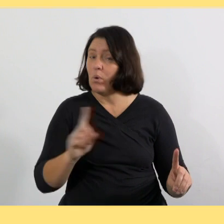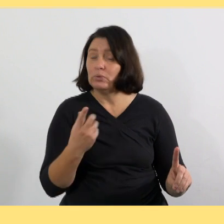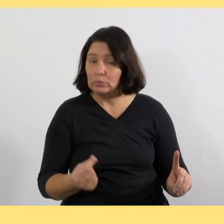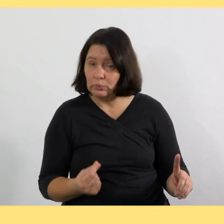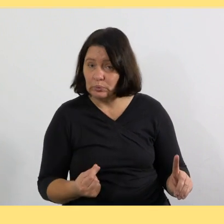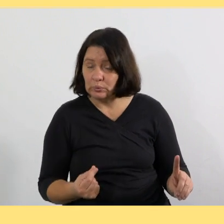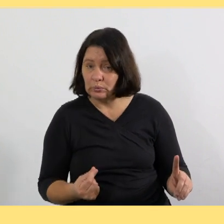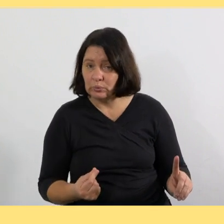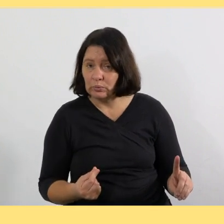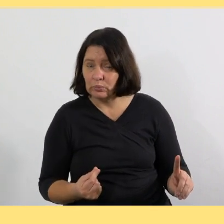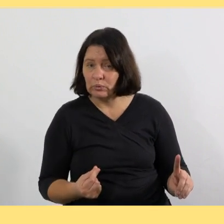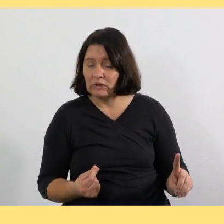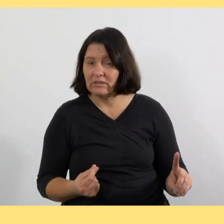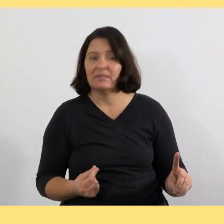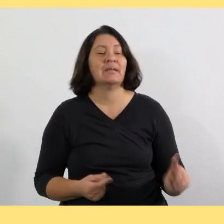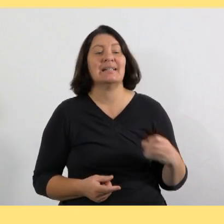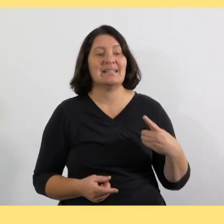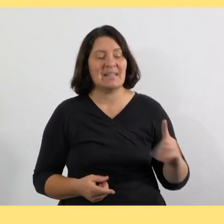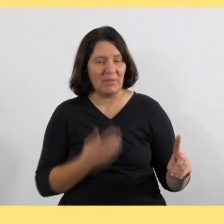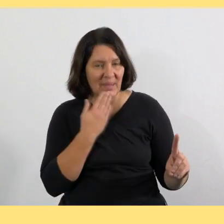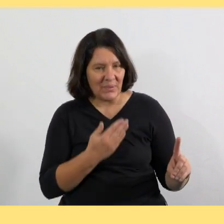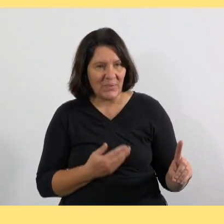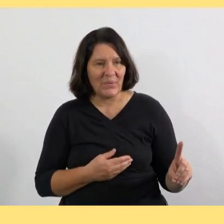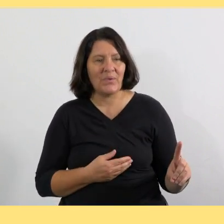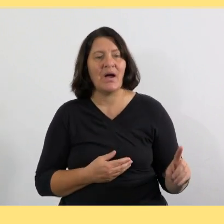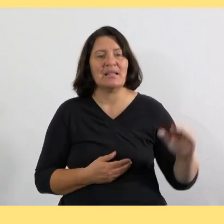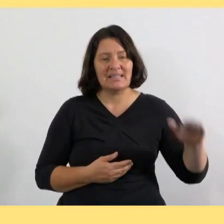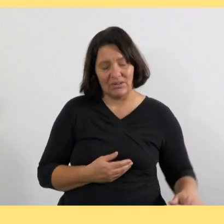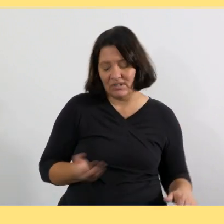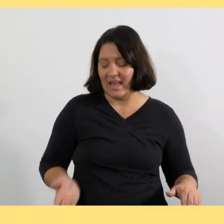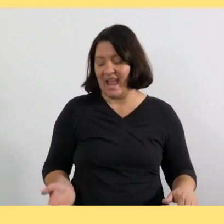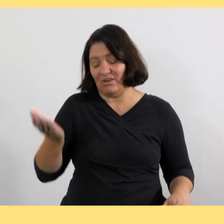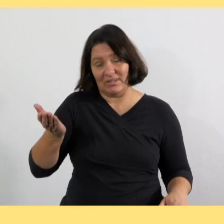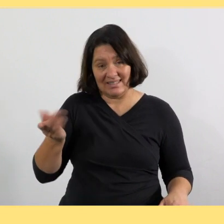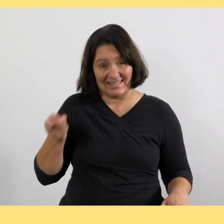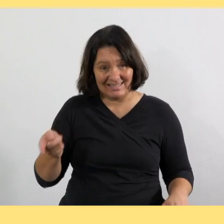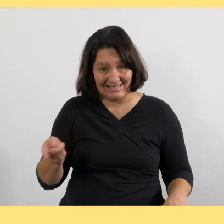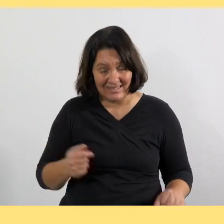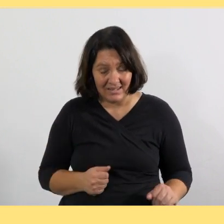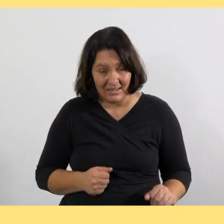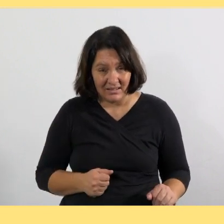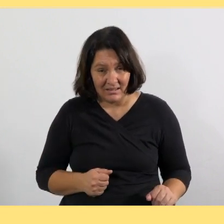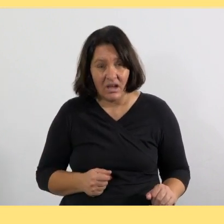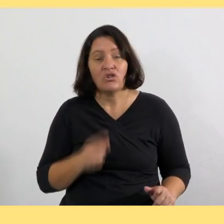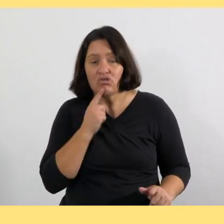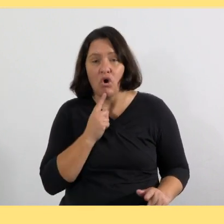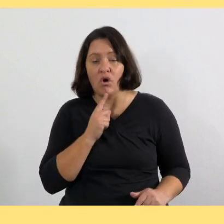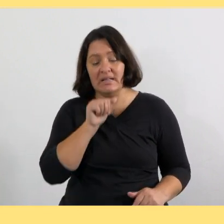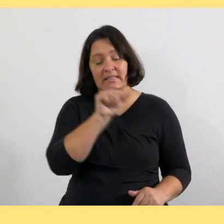what does it do? Thank you. On the debit side, it decreases. Therefore, I'm going to take